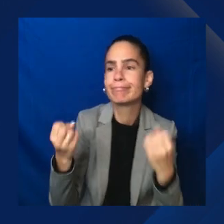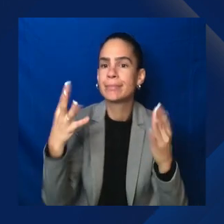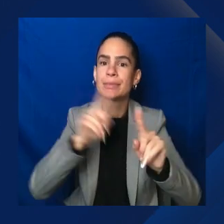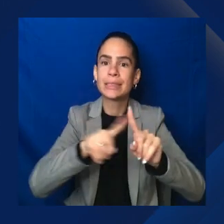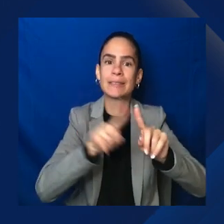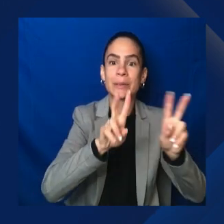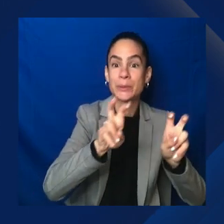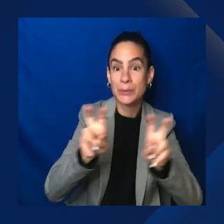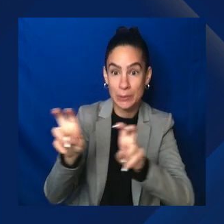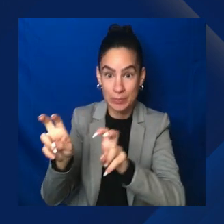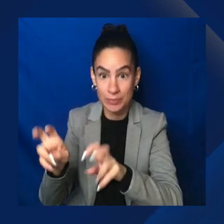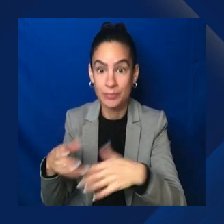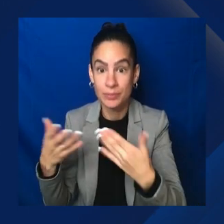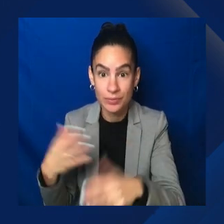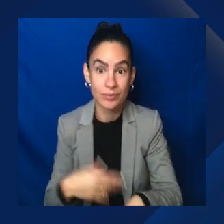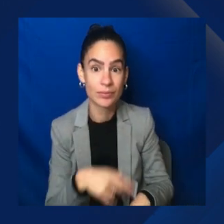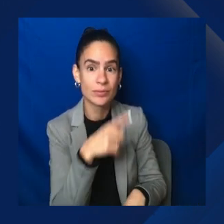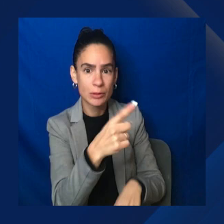you used.